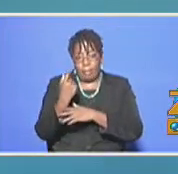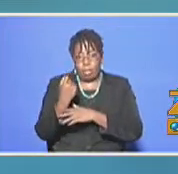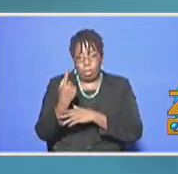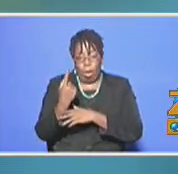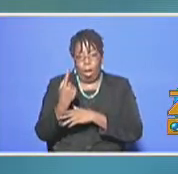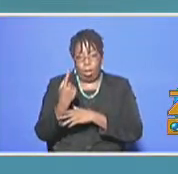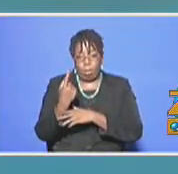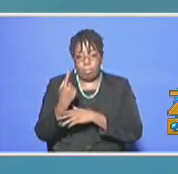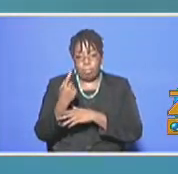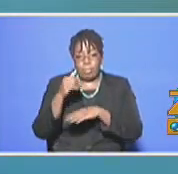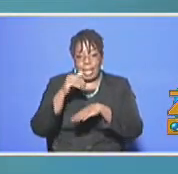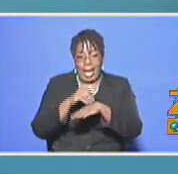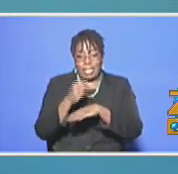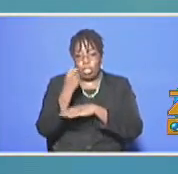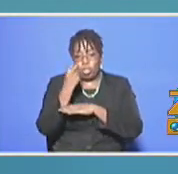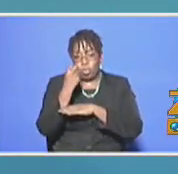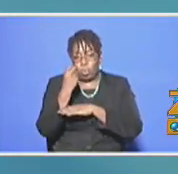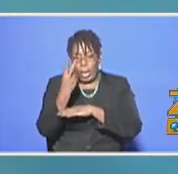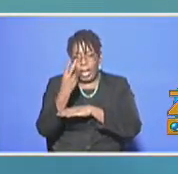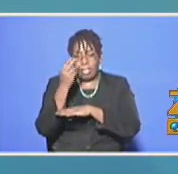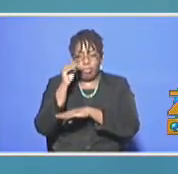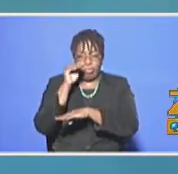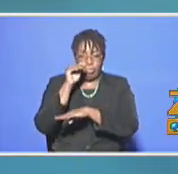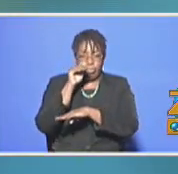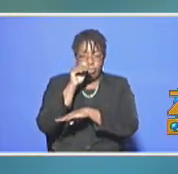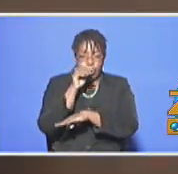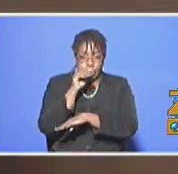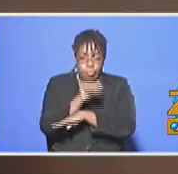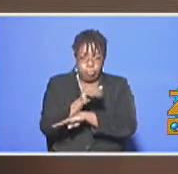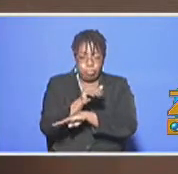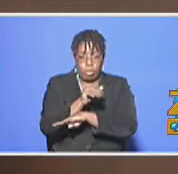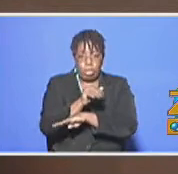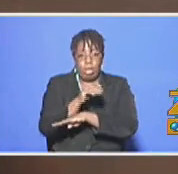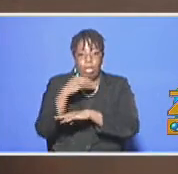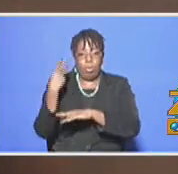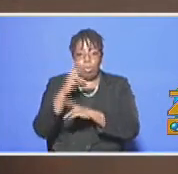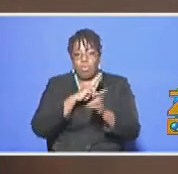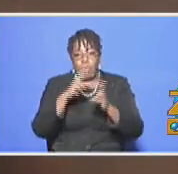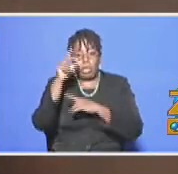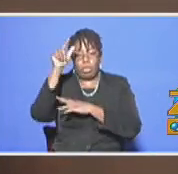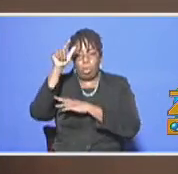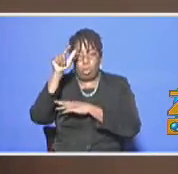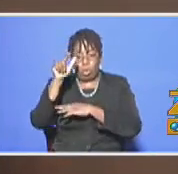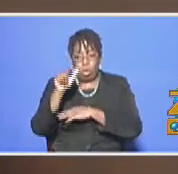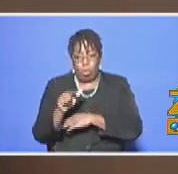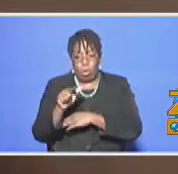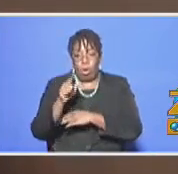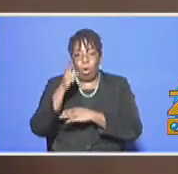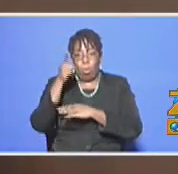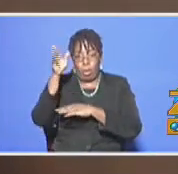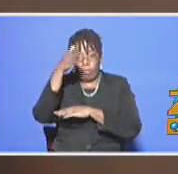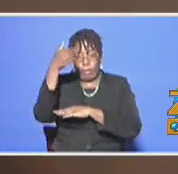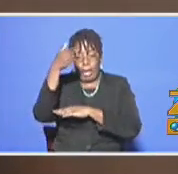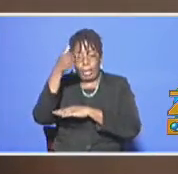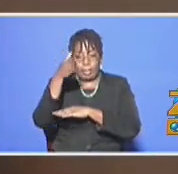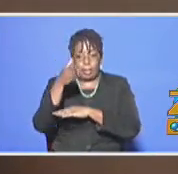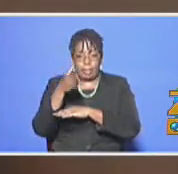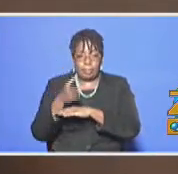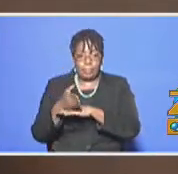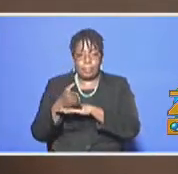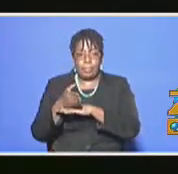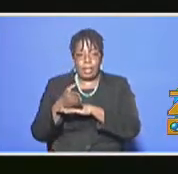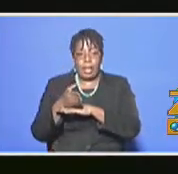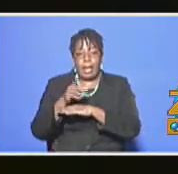thereabout. At 12 midnight, we will be ready to lower one flag and hoist the